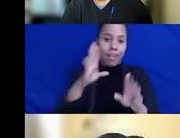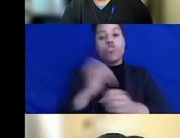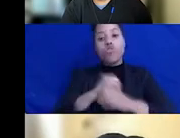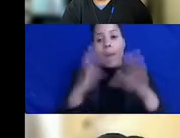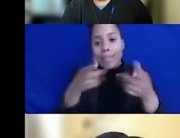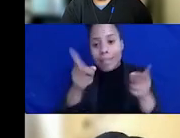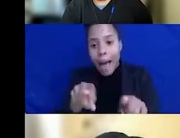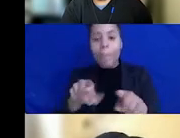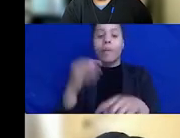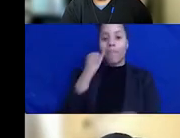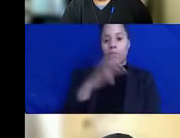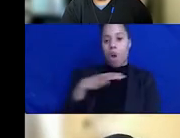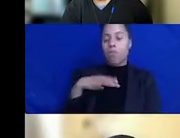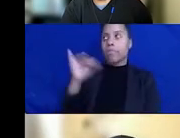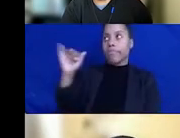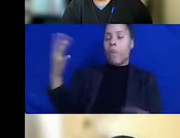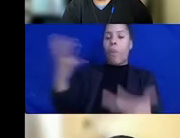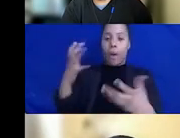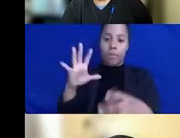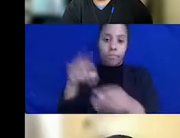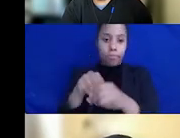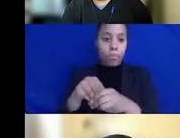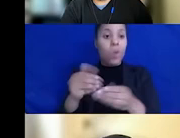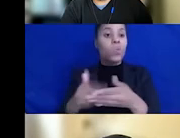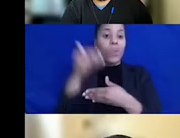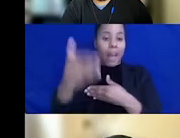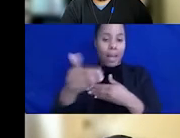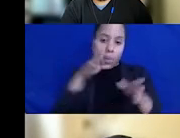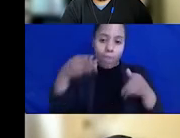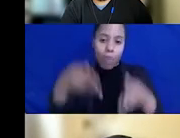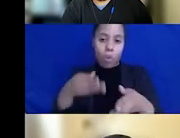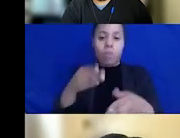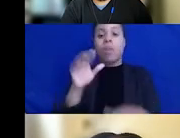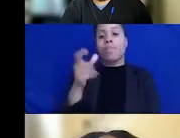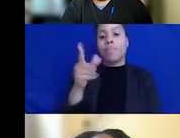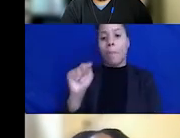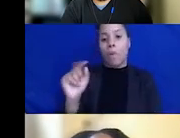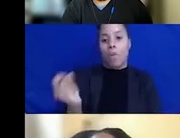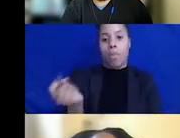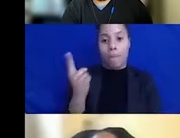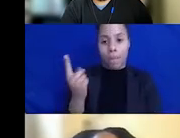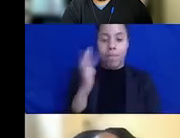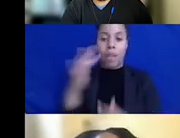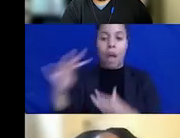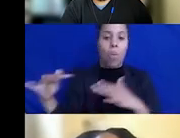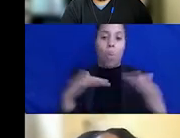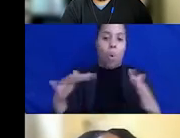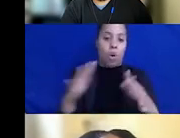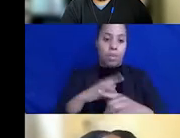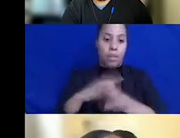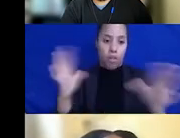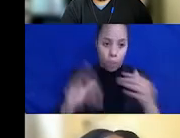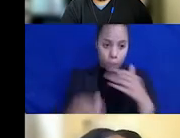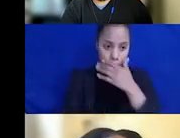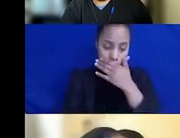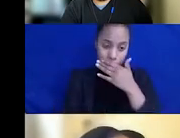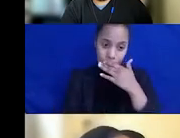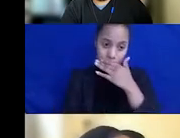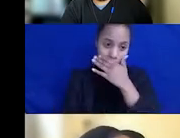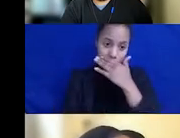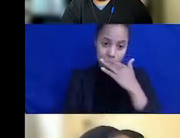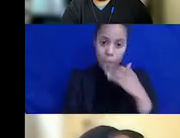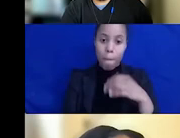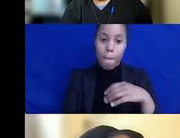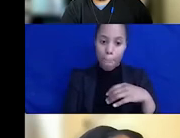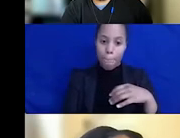thing. So the next big moment we're going to skip to is September 11th and the war on terror, which is a bit of a leap. But so I want to say